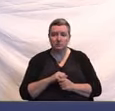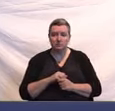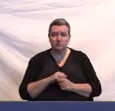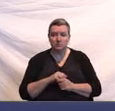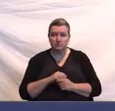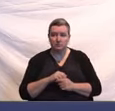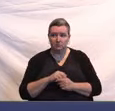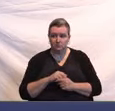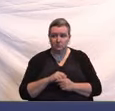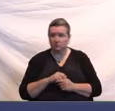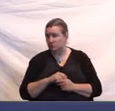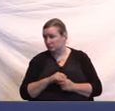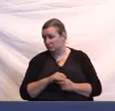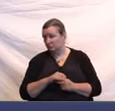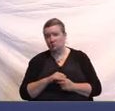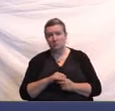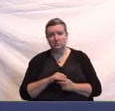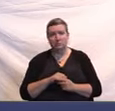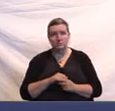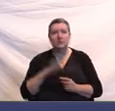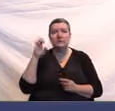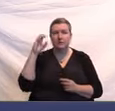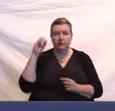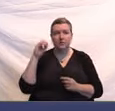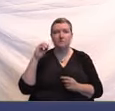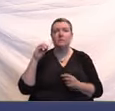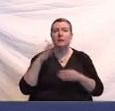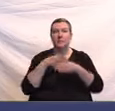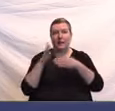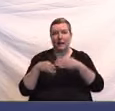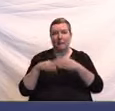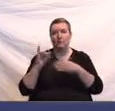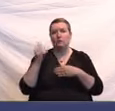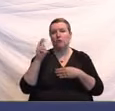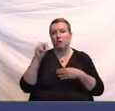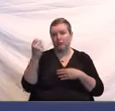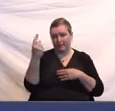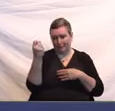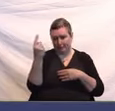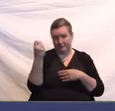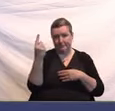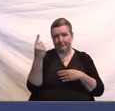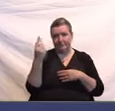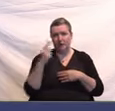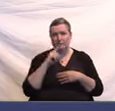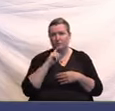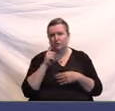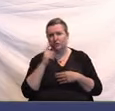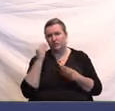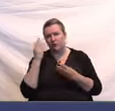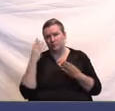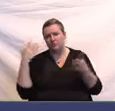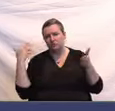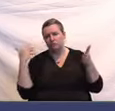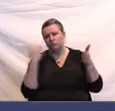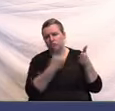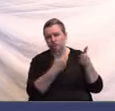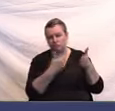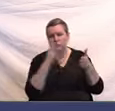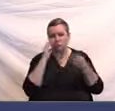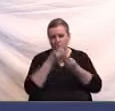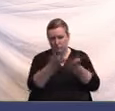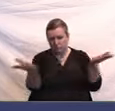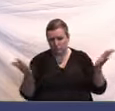And again, those executive orders expire on January 11th, so I'm sure we'll have news at some point on that. On gun package,